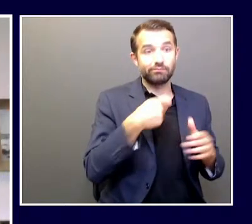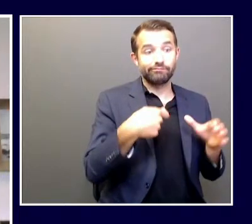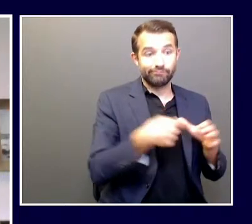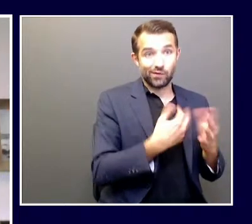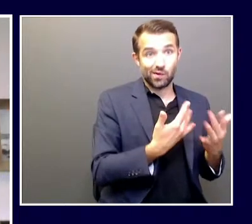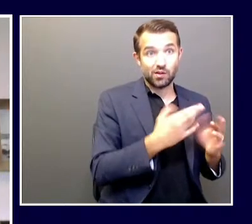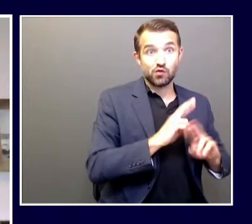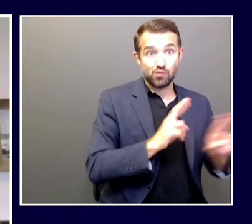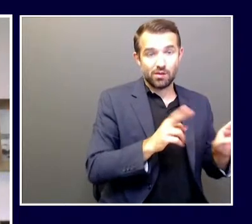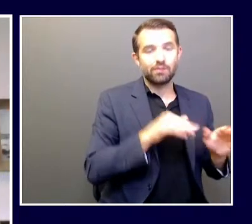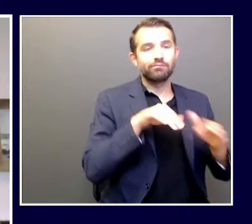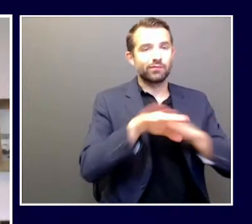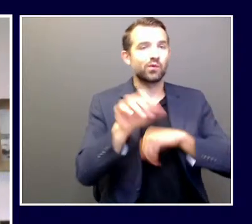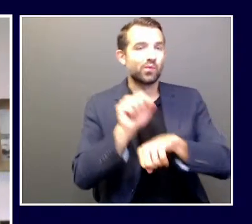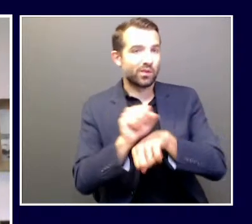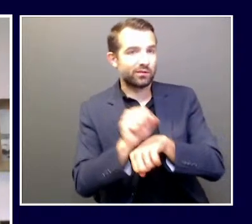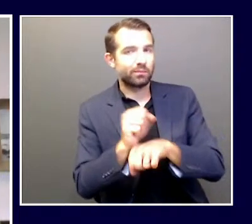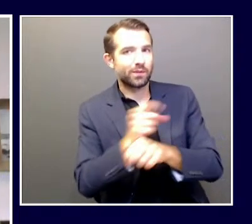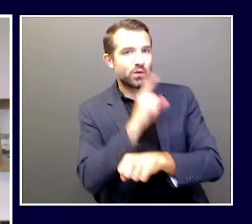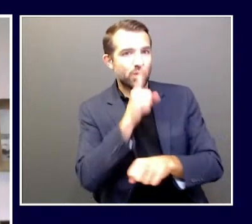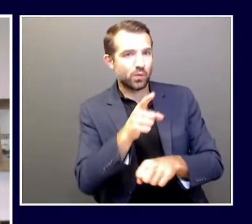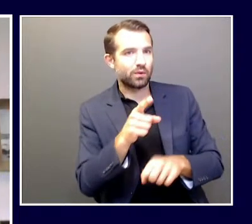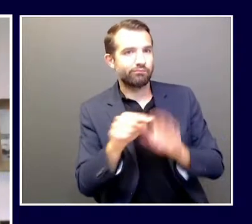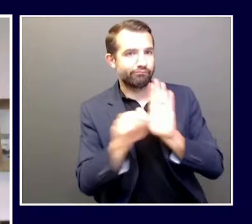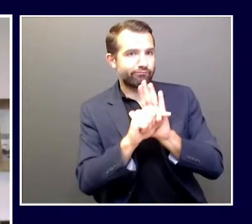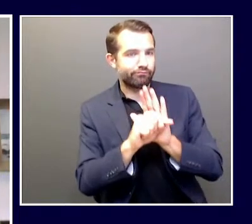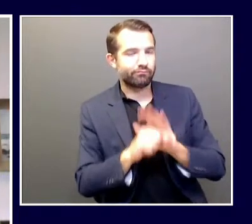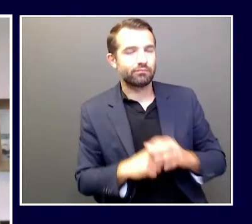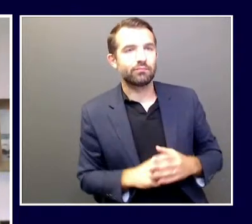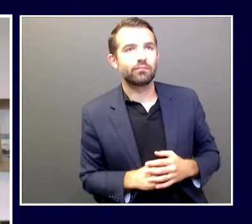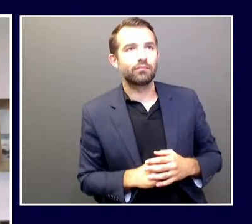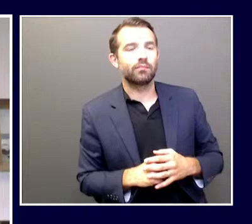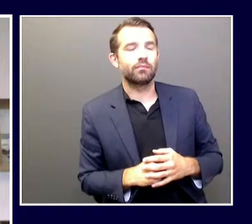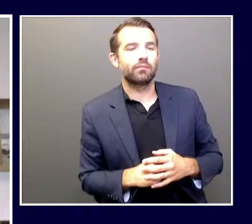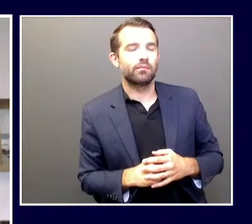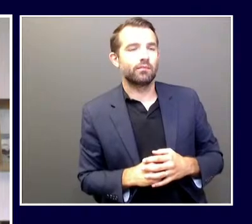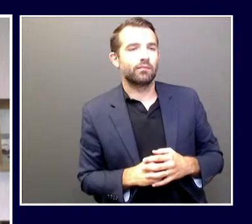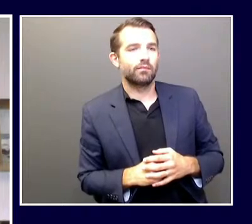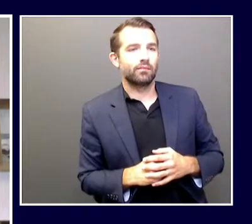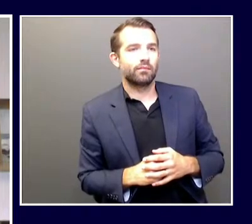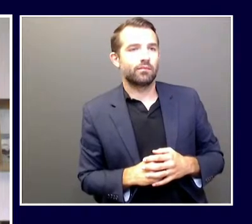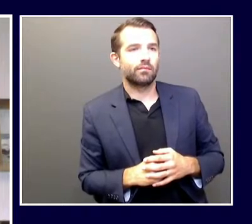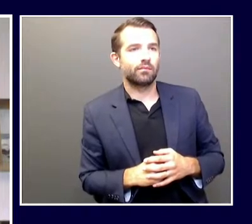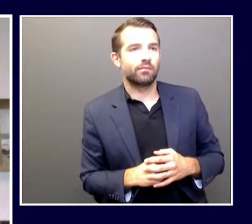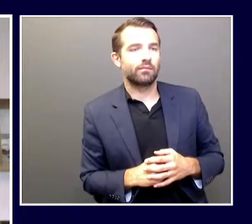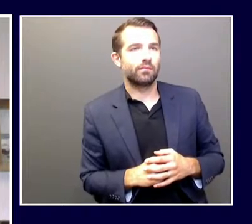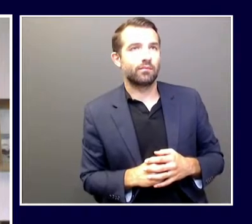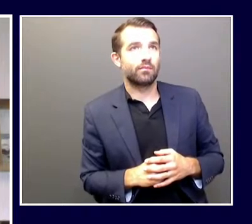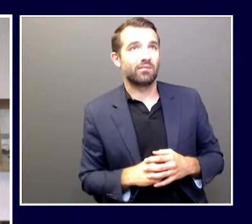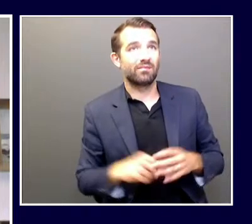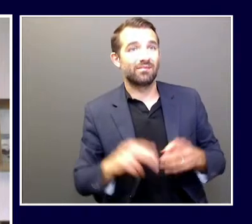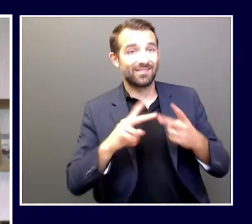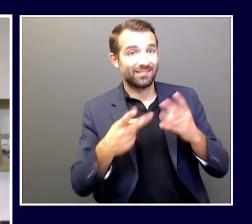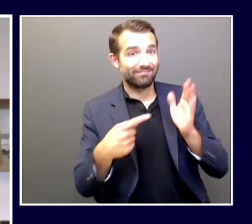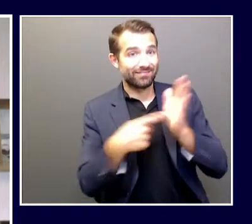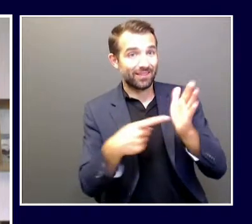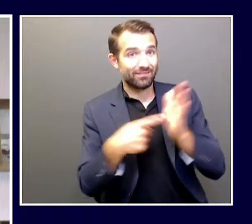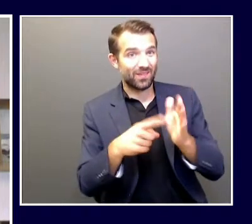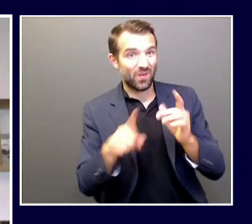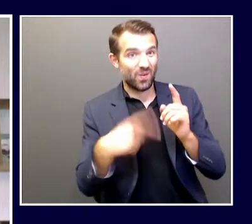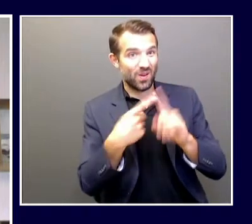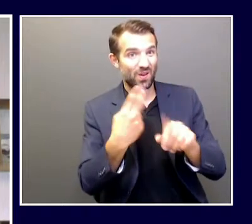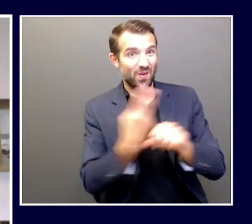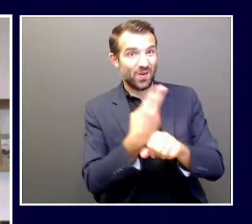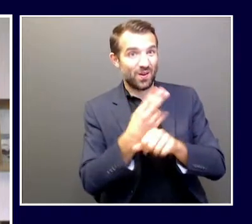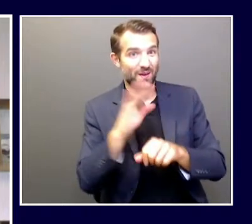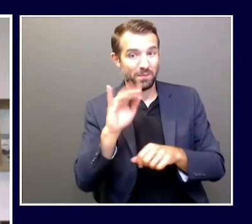periodic testing a lot more difficult. A second example is around the pooled testing that occurs in schools. An adjunct